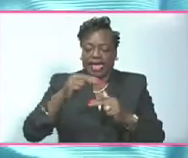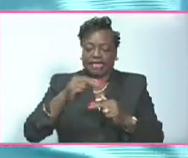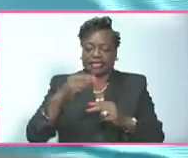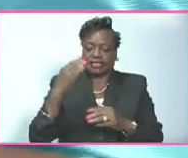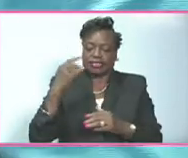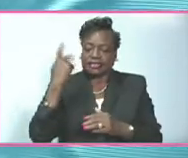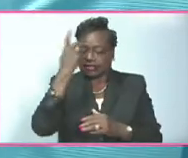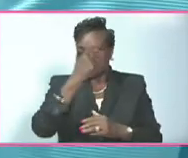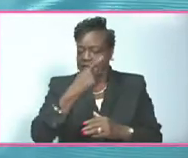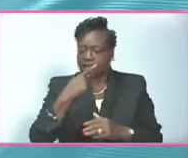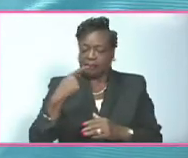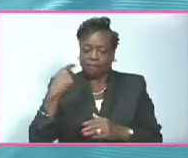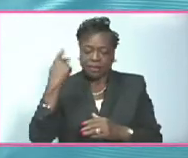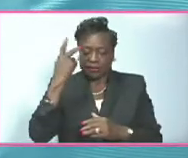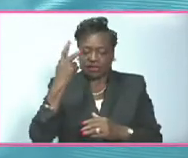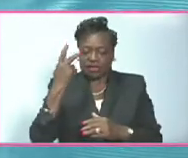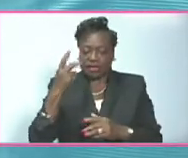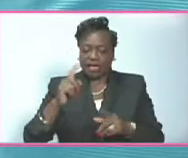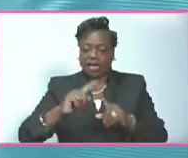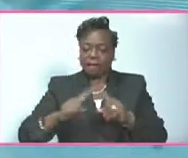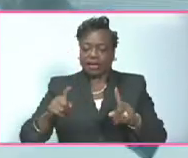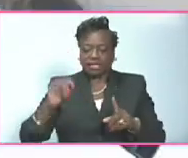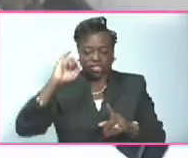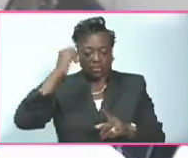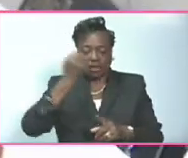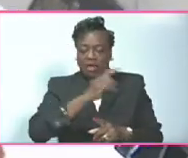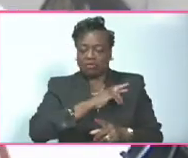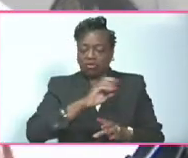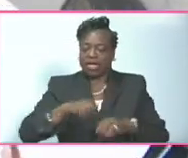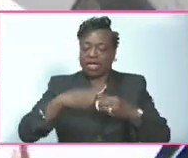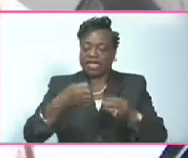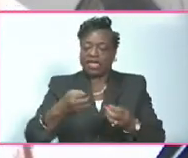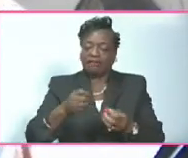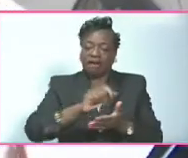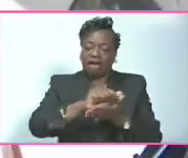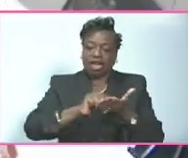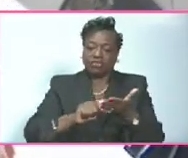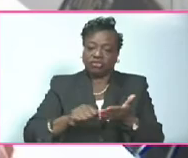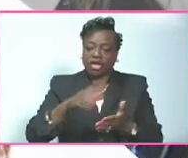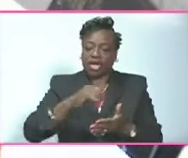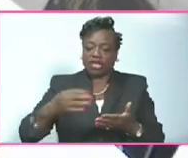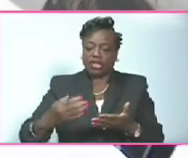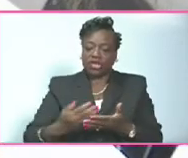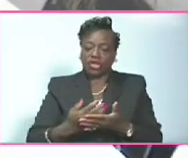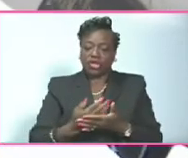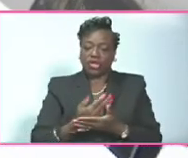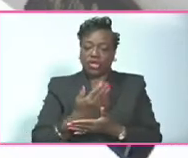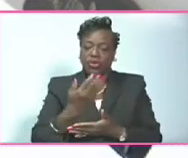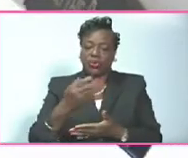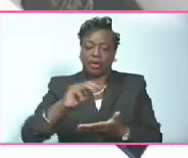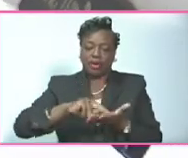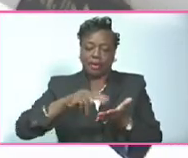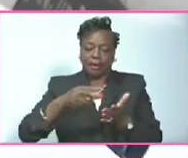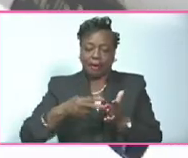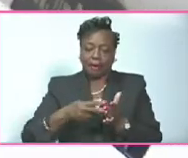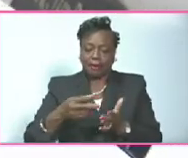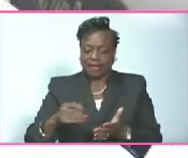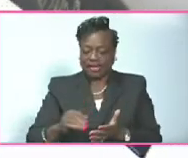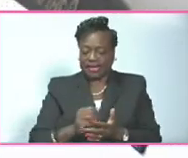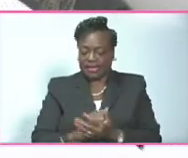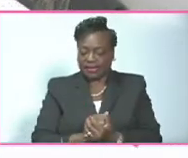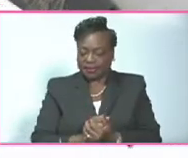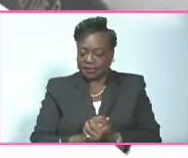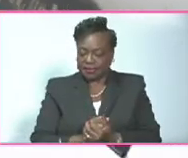given makeup artistry a whole new meaning. Color under that brow to clean it up. All